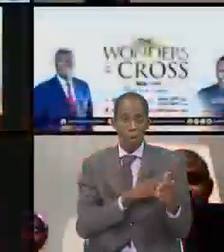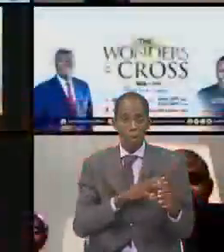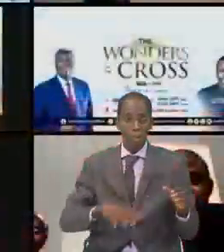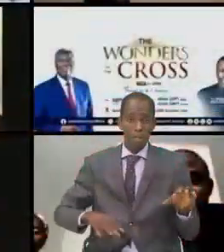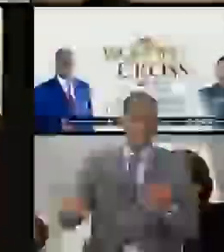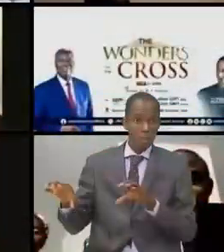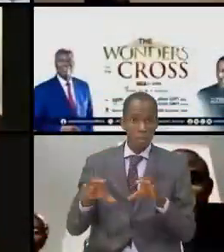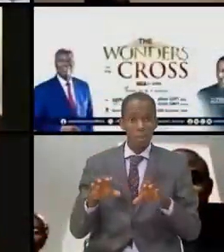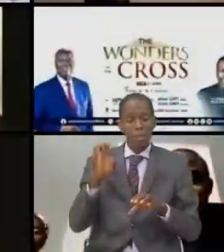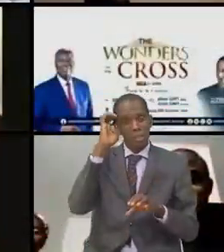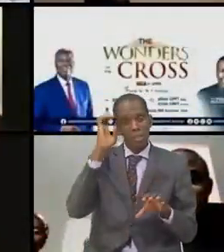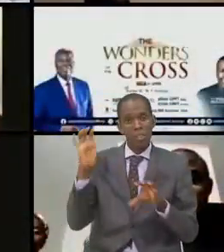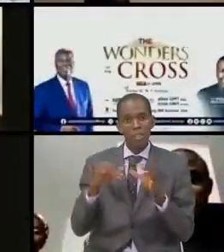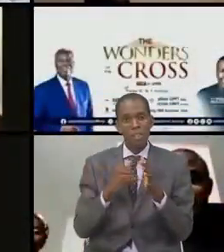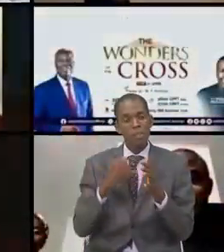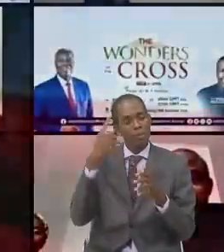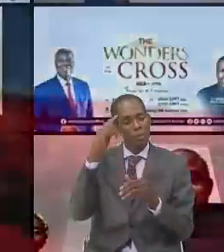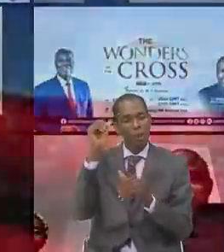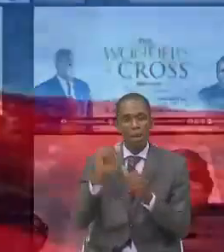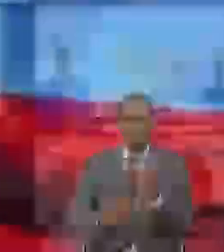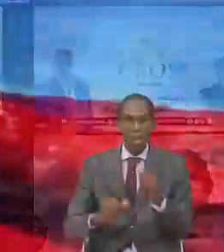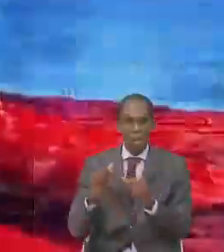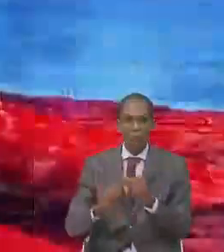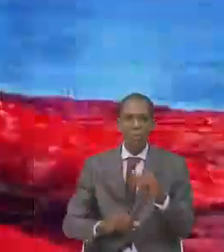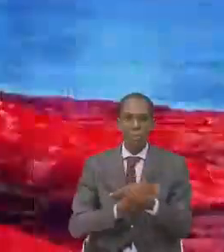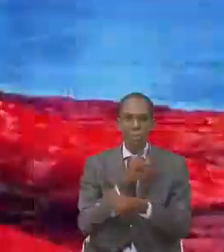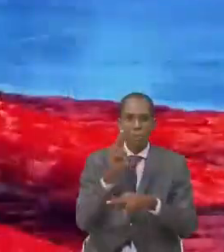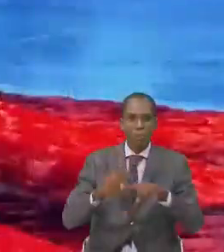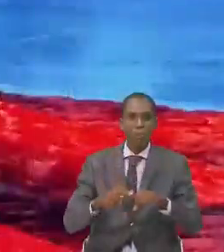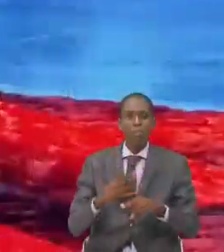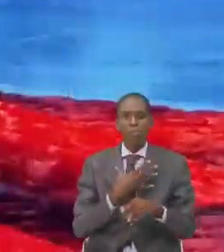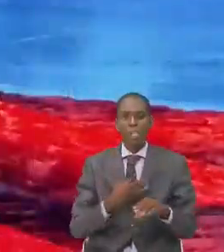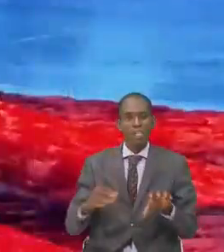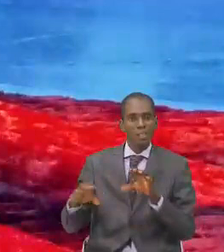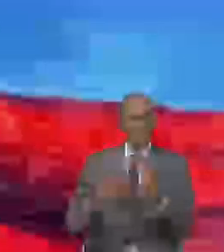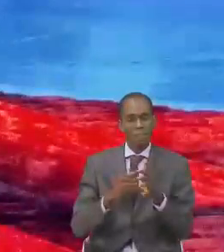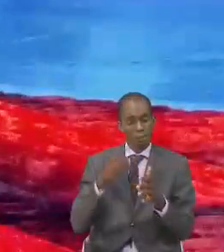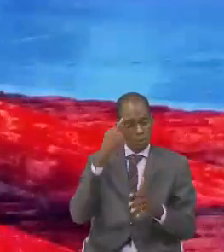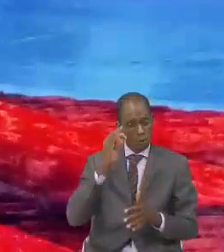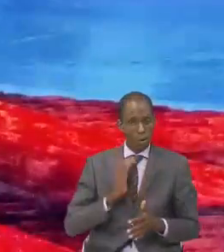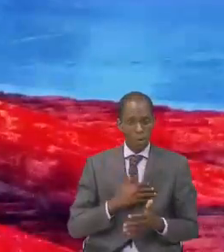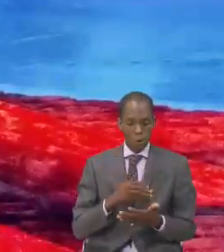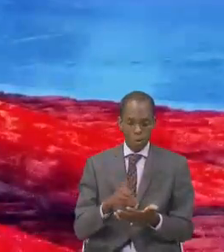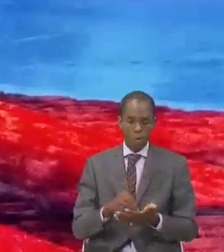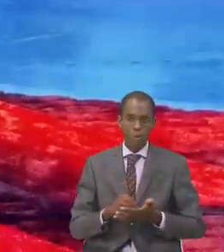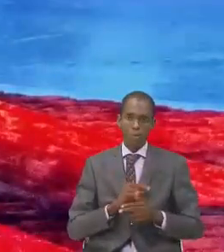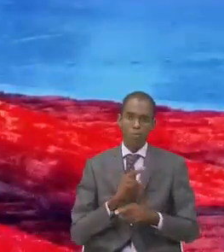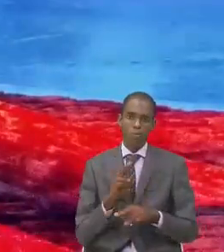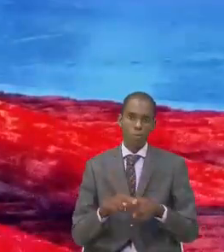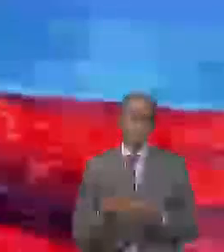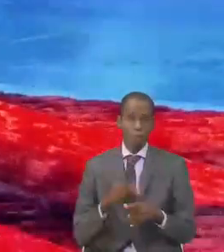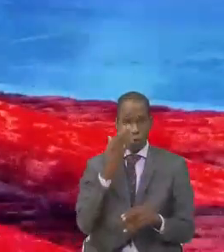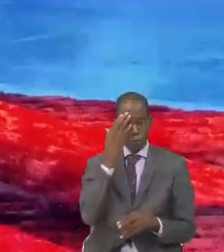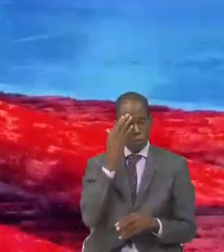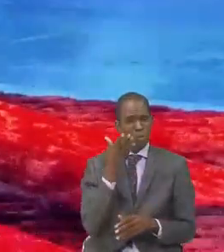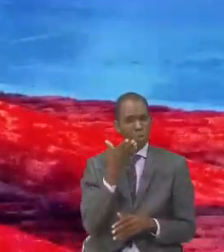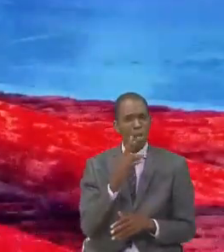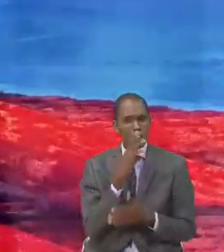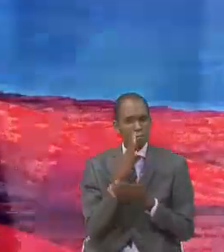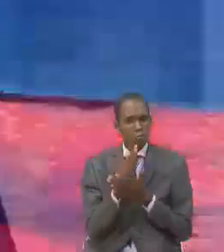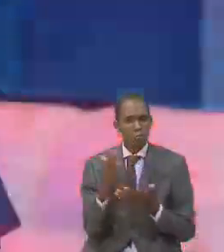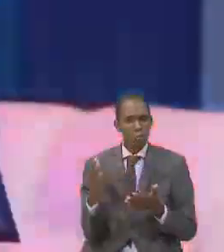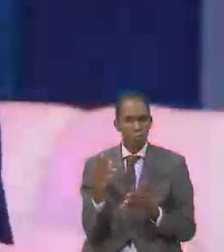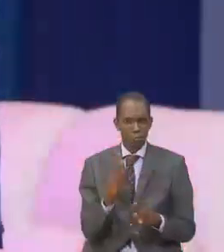What Christ did on the cross of Calvary, he did for every nation. And he did for our